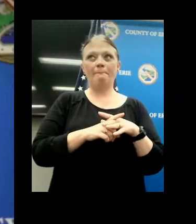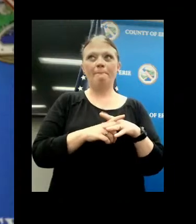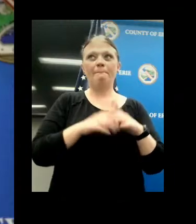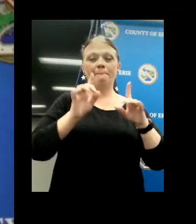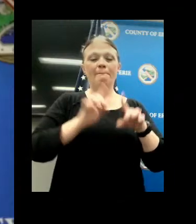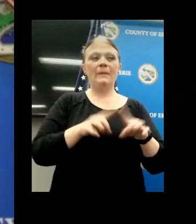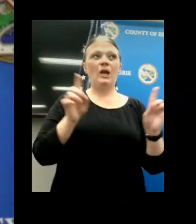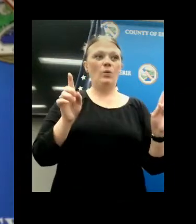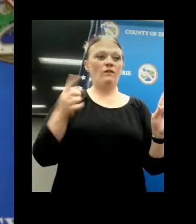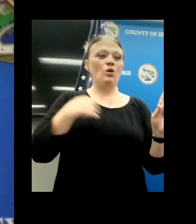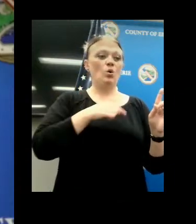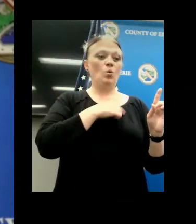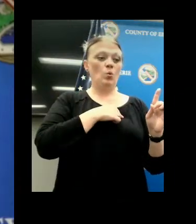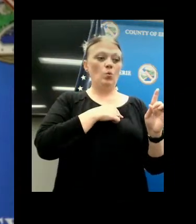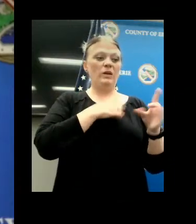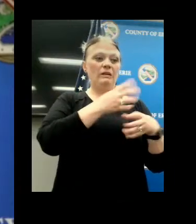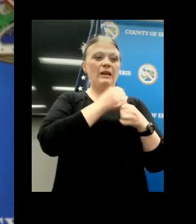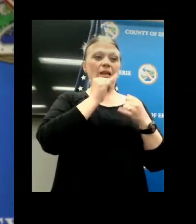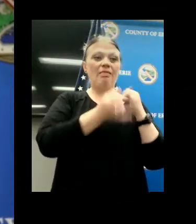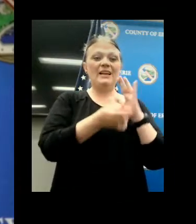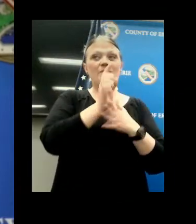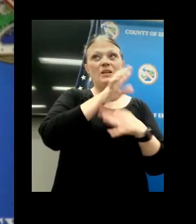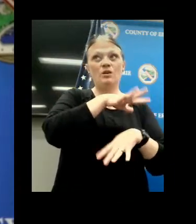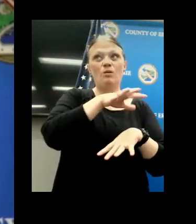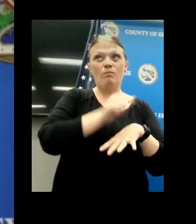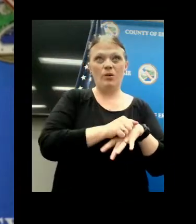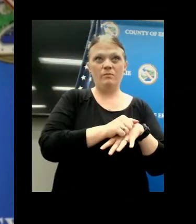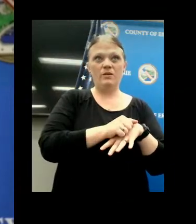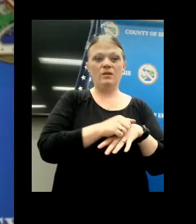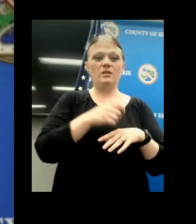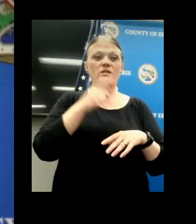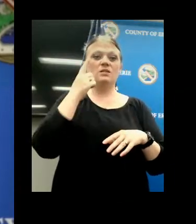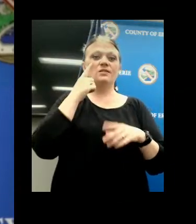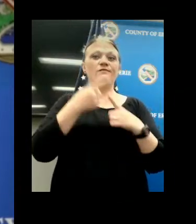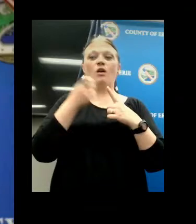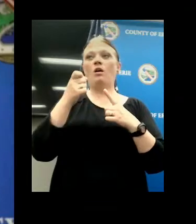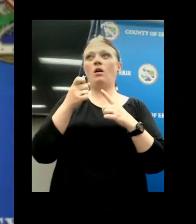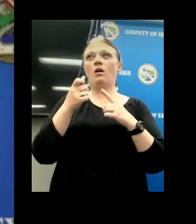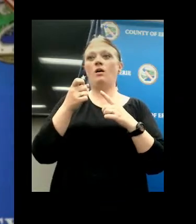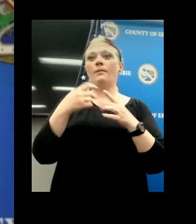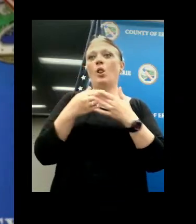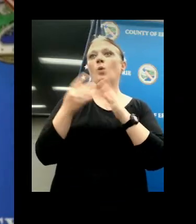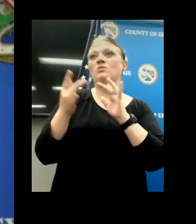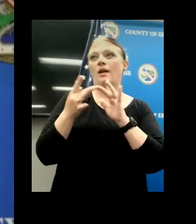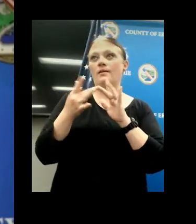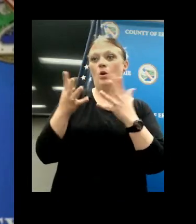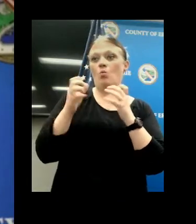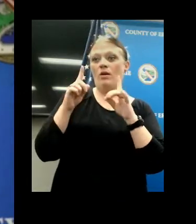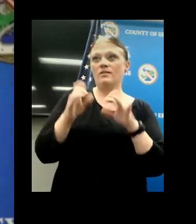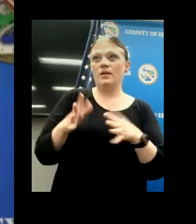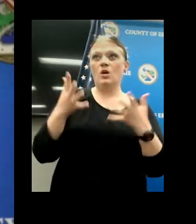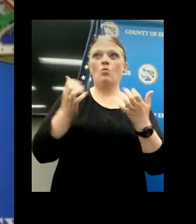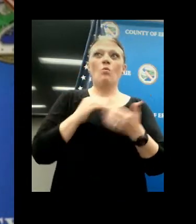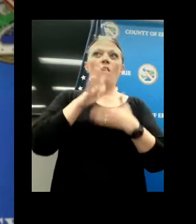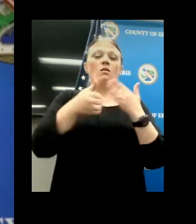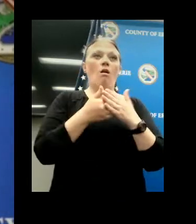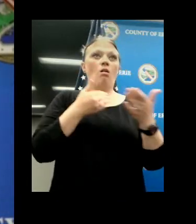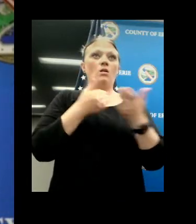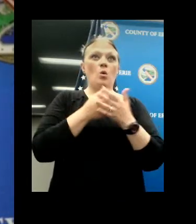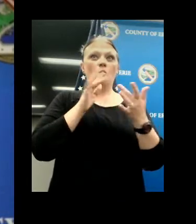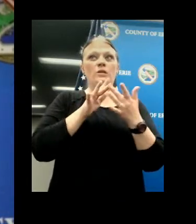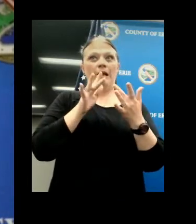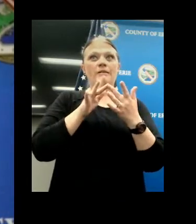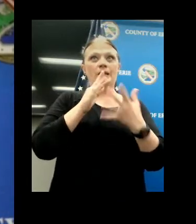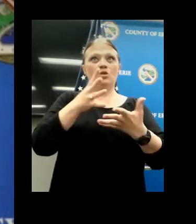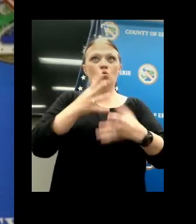However, we do get last-minute appointments for people who are contacts that want to get tested. We want all close contacts to get tested